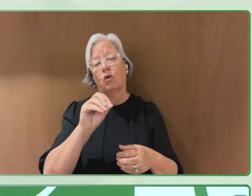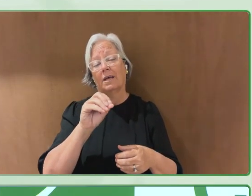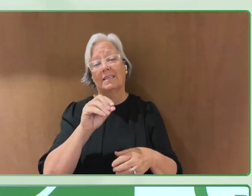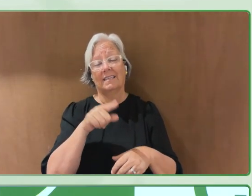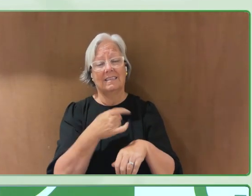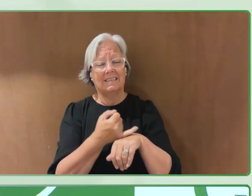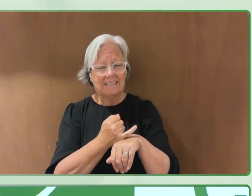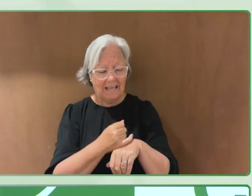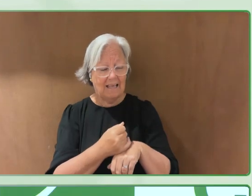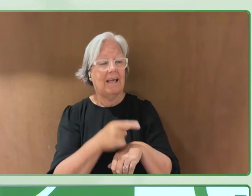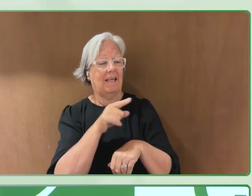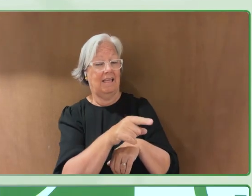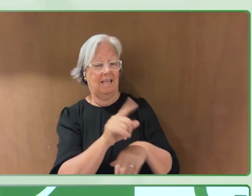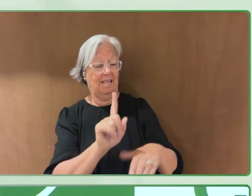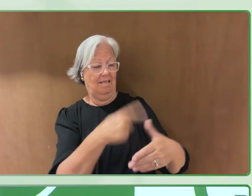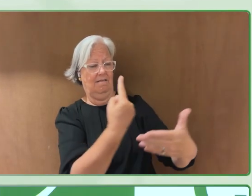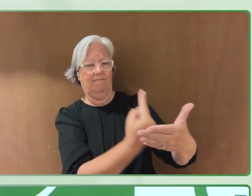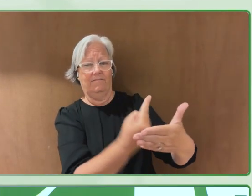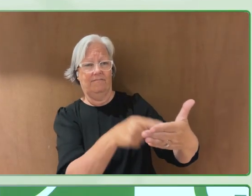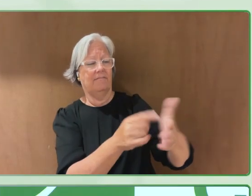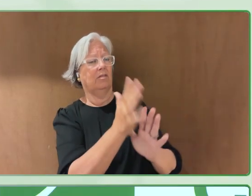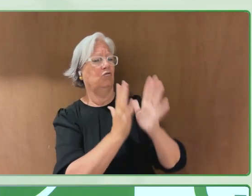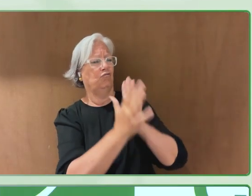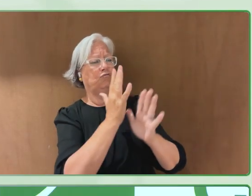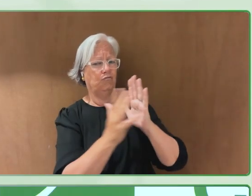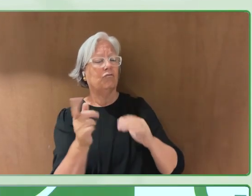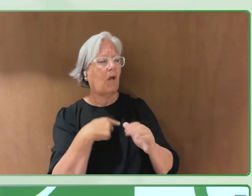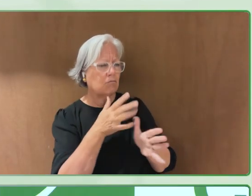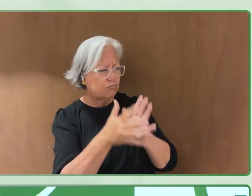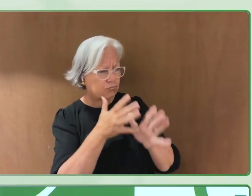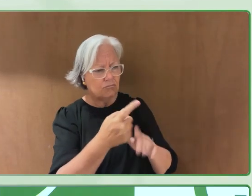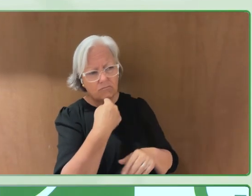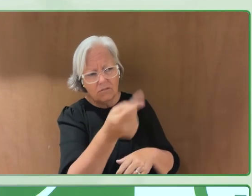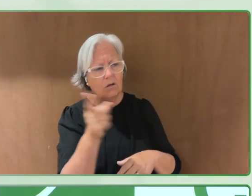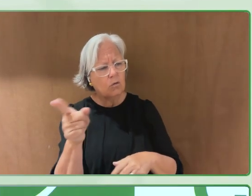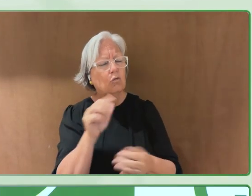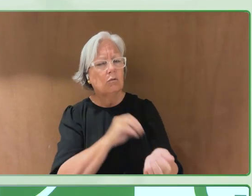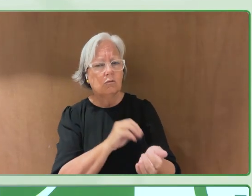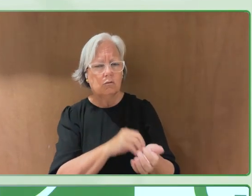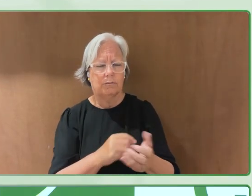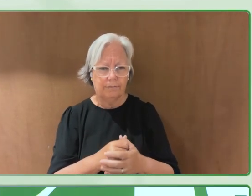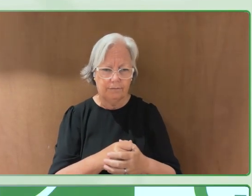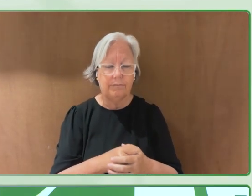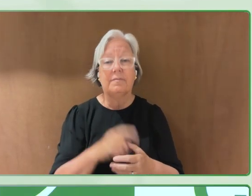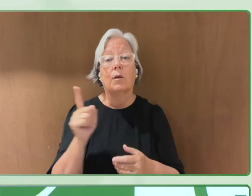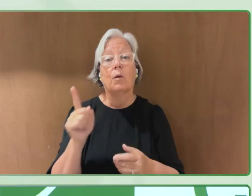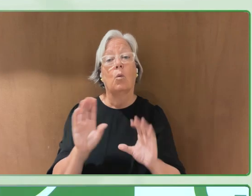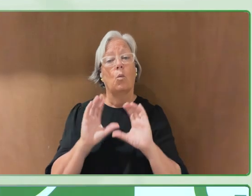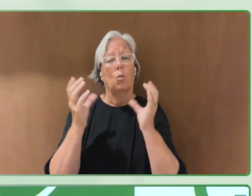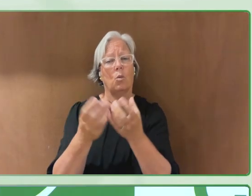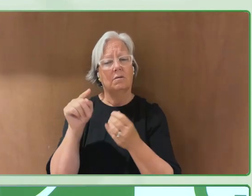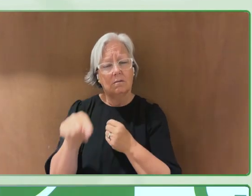to communicate their pain points. Moreover, if he's in the classroom, can also log in with the